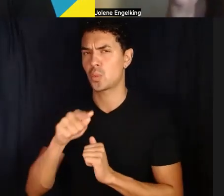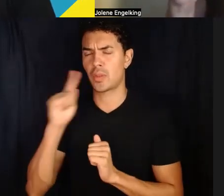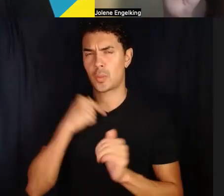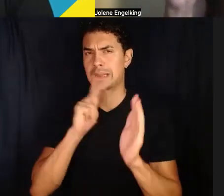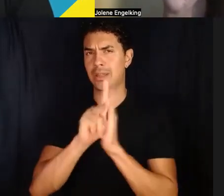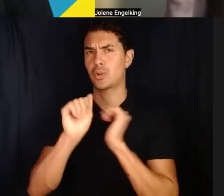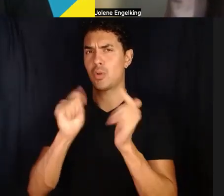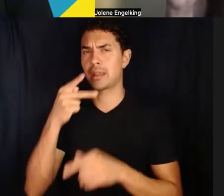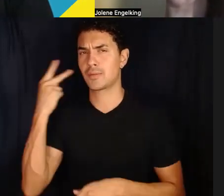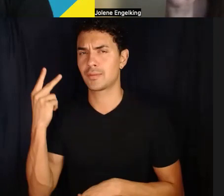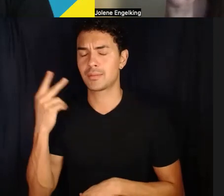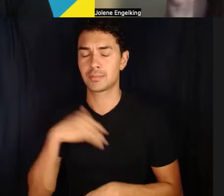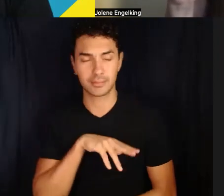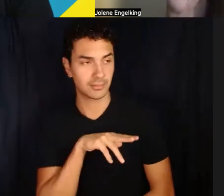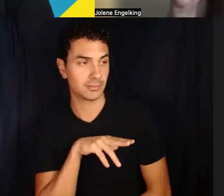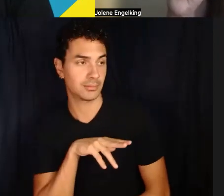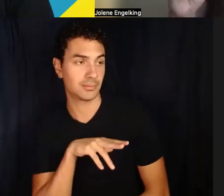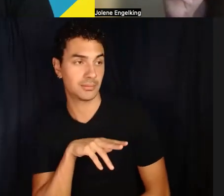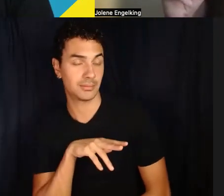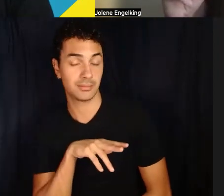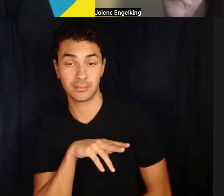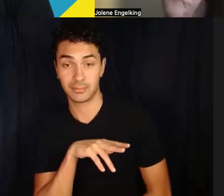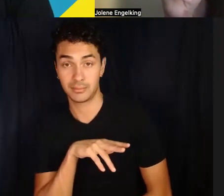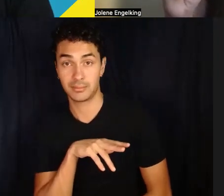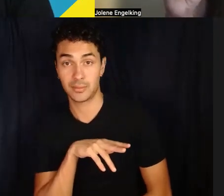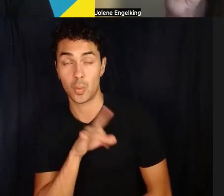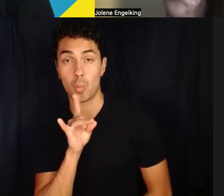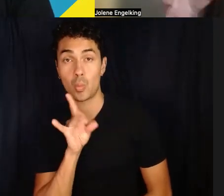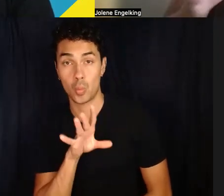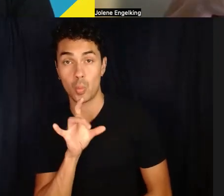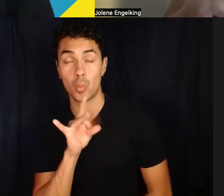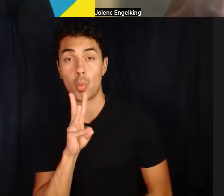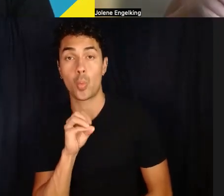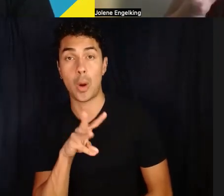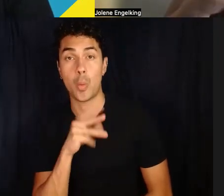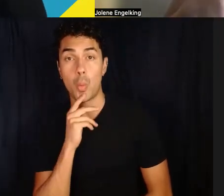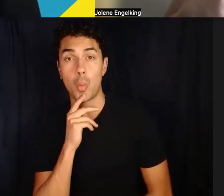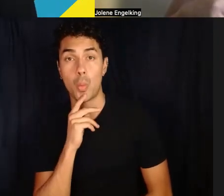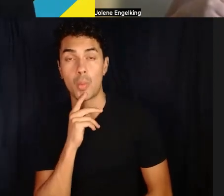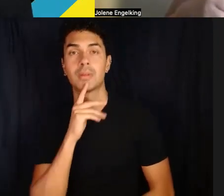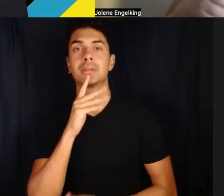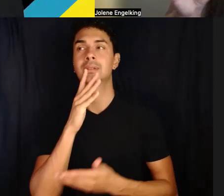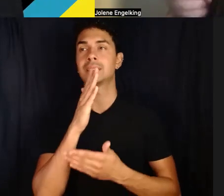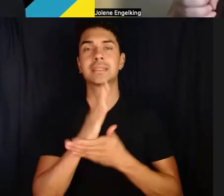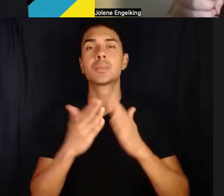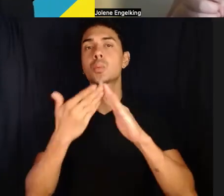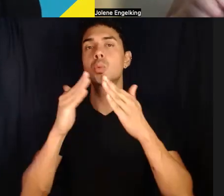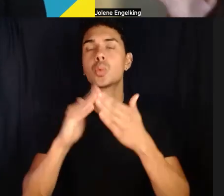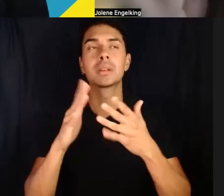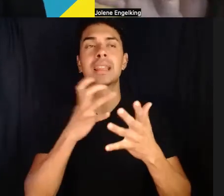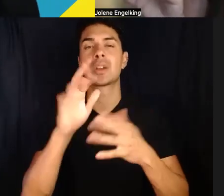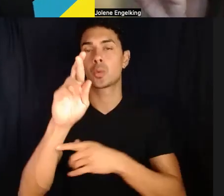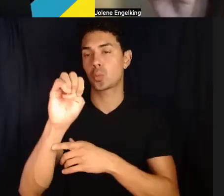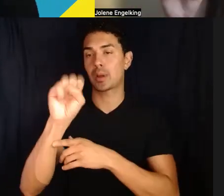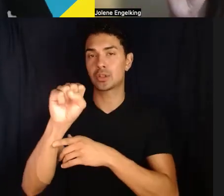such a problematic phrase, is that people really do seem to forget, like, well, yes, in some border communities, places where there's a lot of like reservations